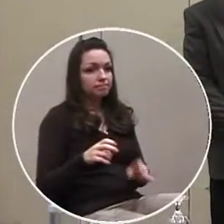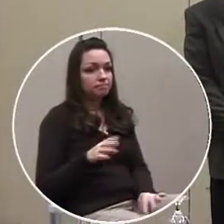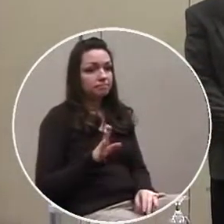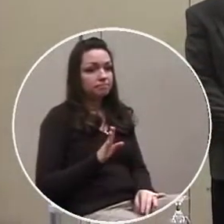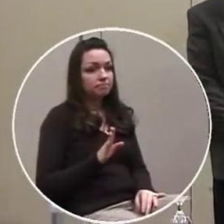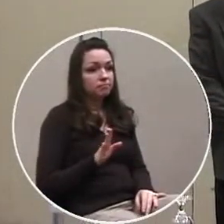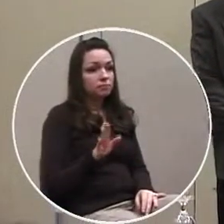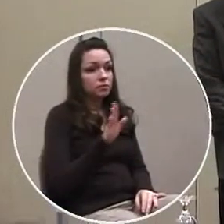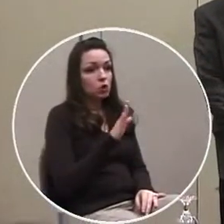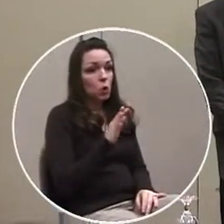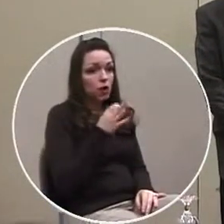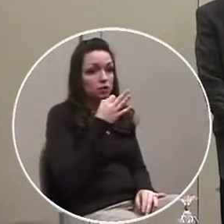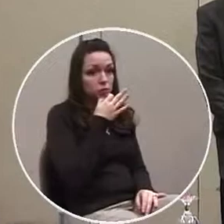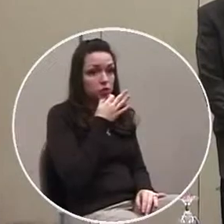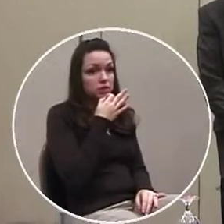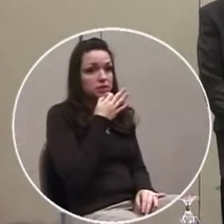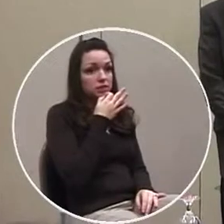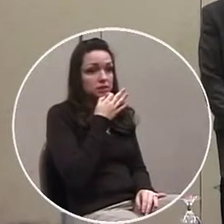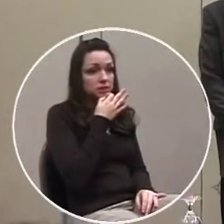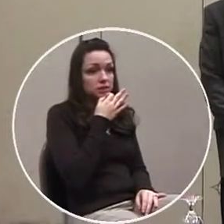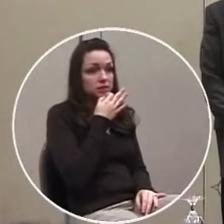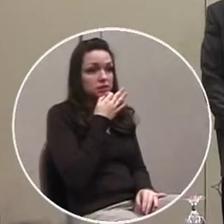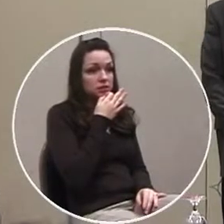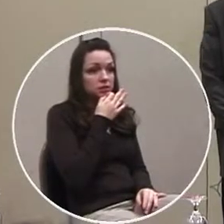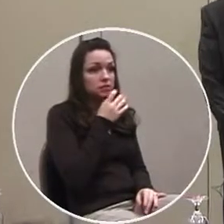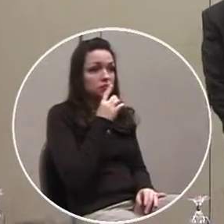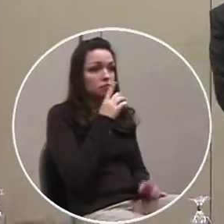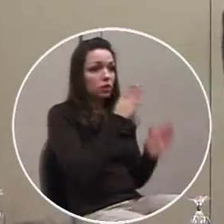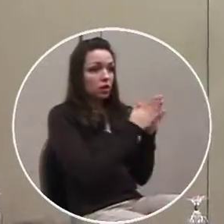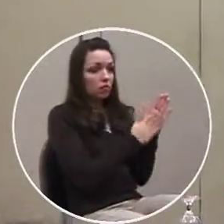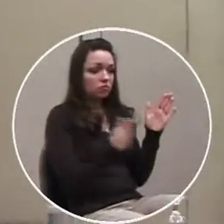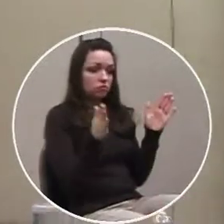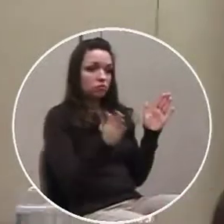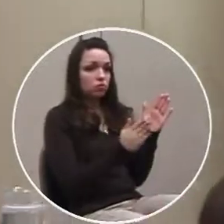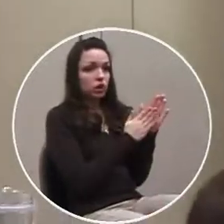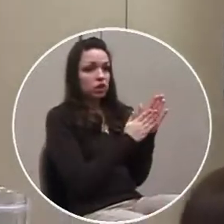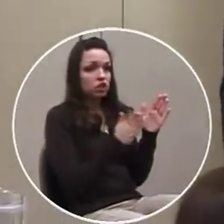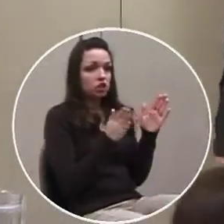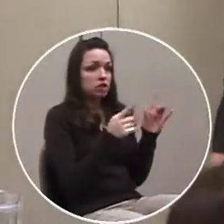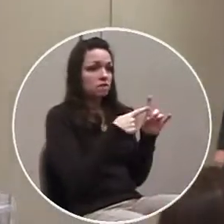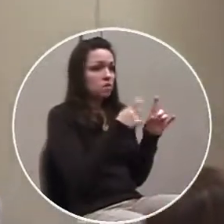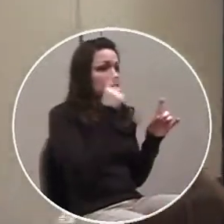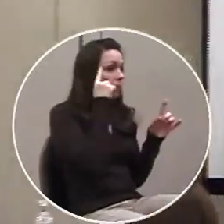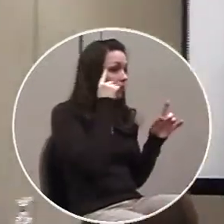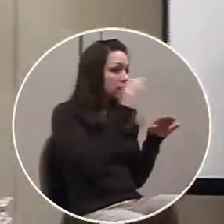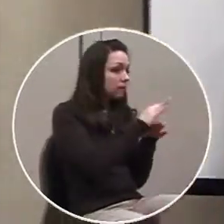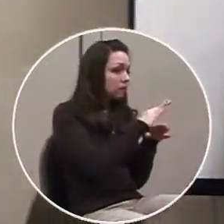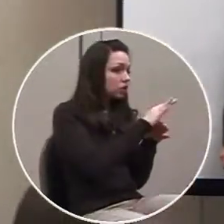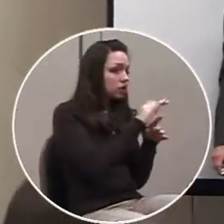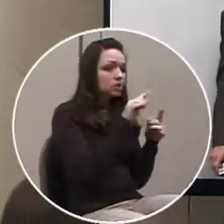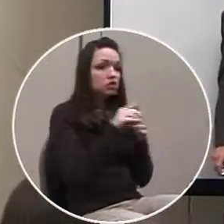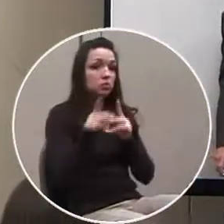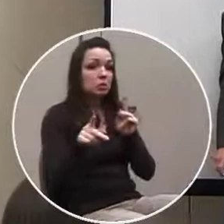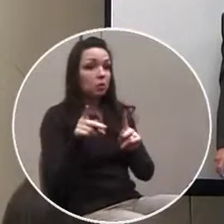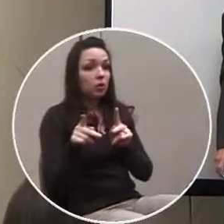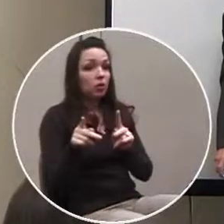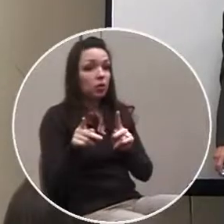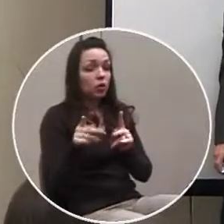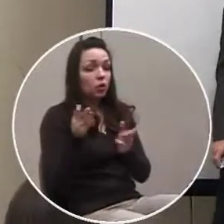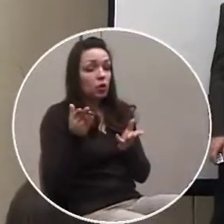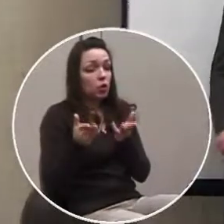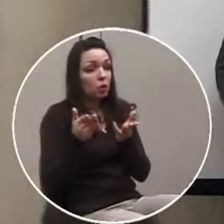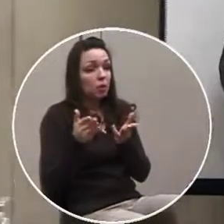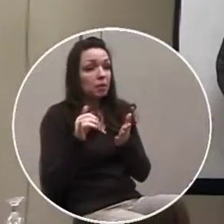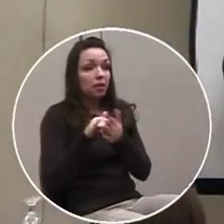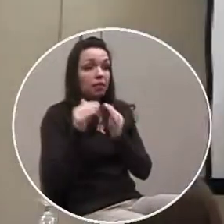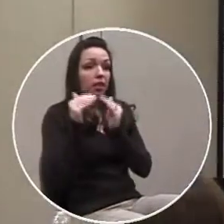Your expertise ranges in this room from thinking functionally to people who may be